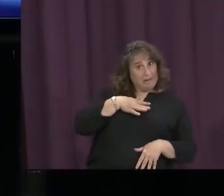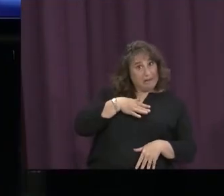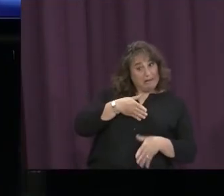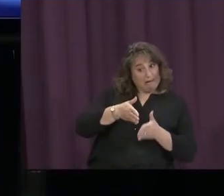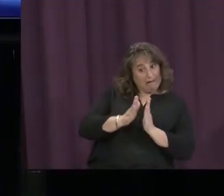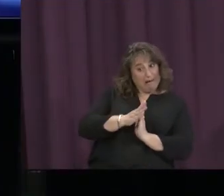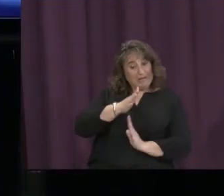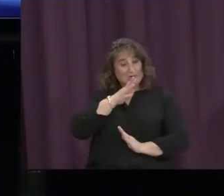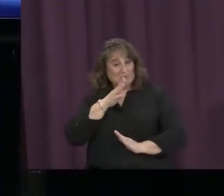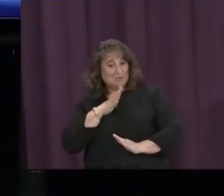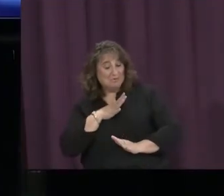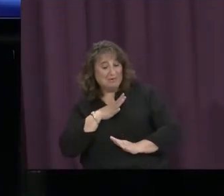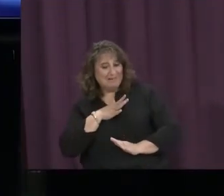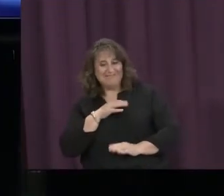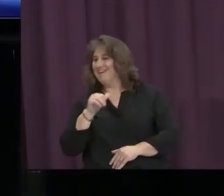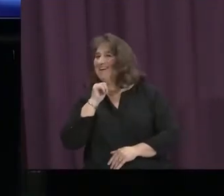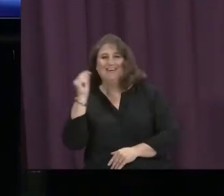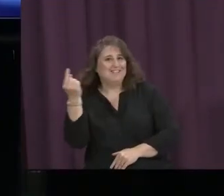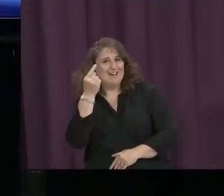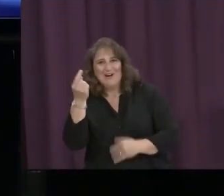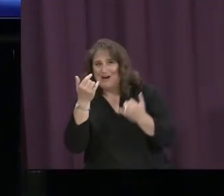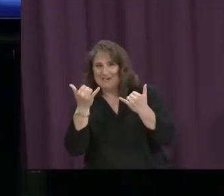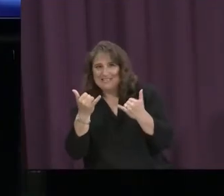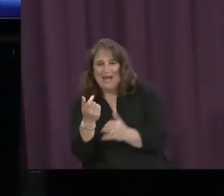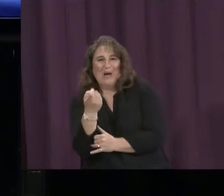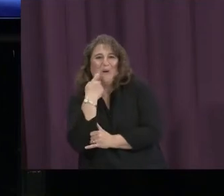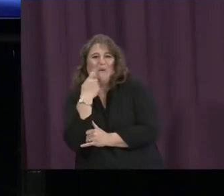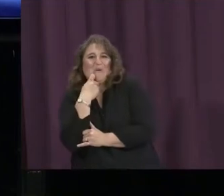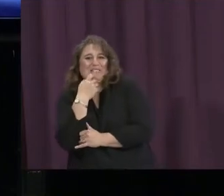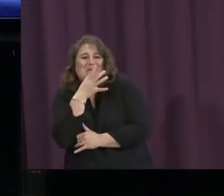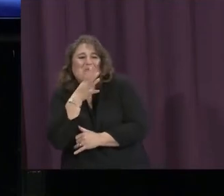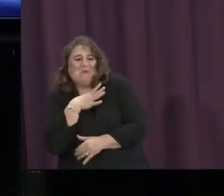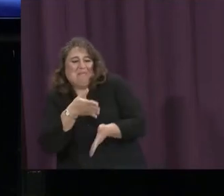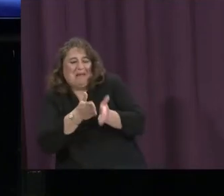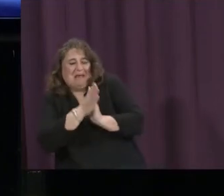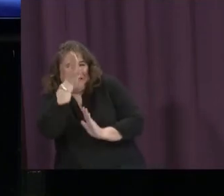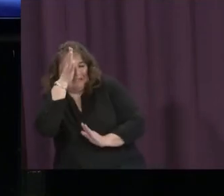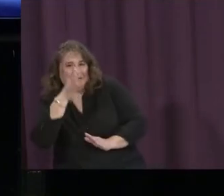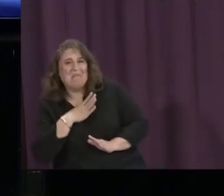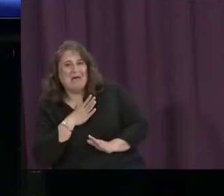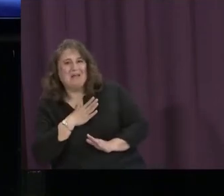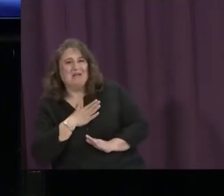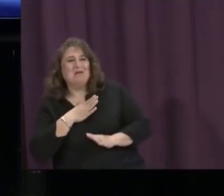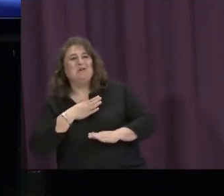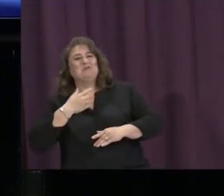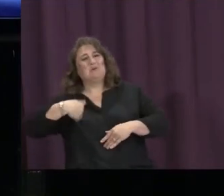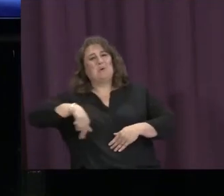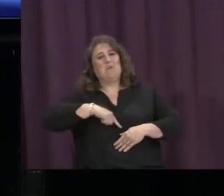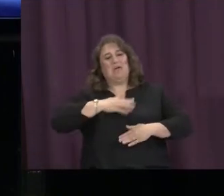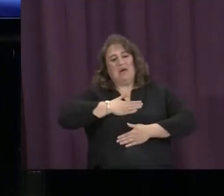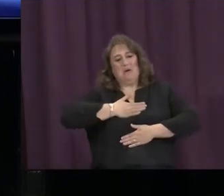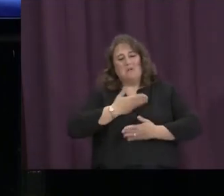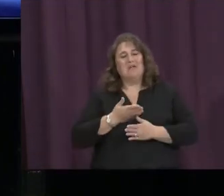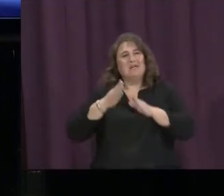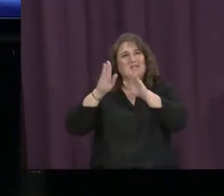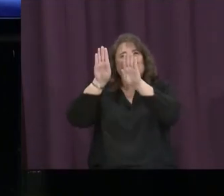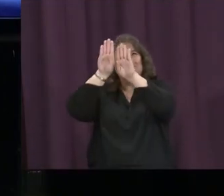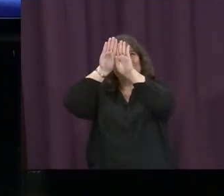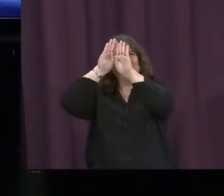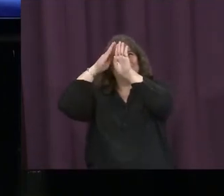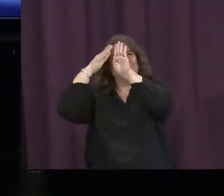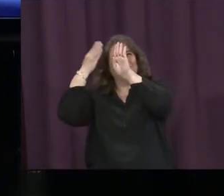anymore as much. Right. It's the other way around lately. So, we kind of open our mind to the different ways and that, that helps us to receive